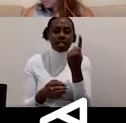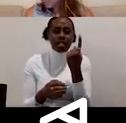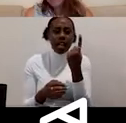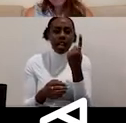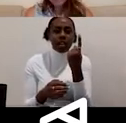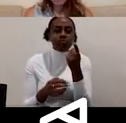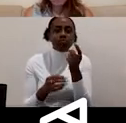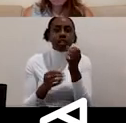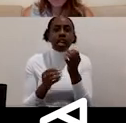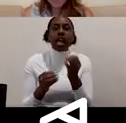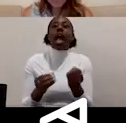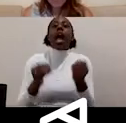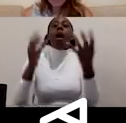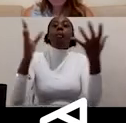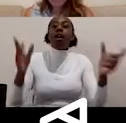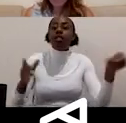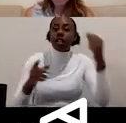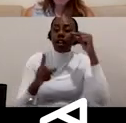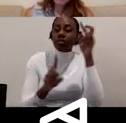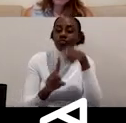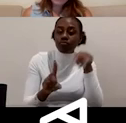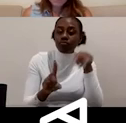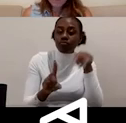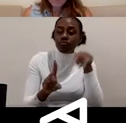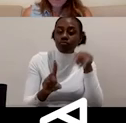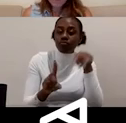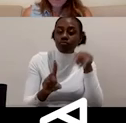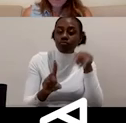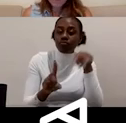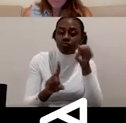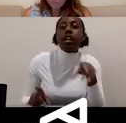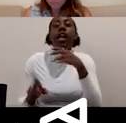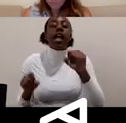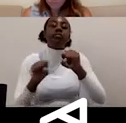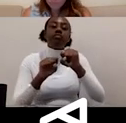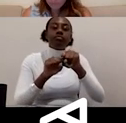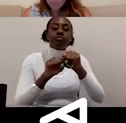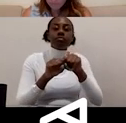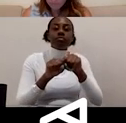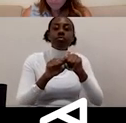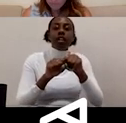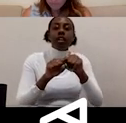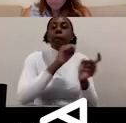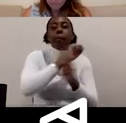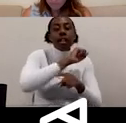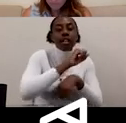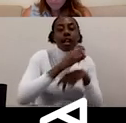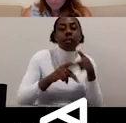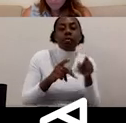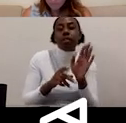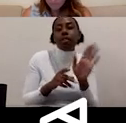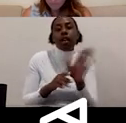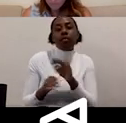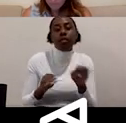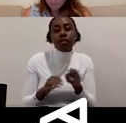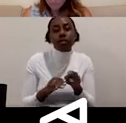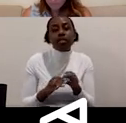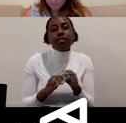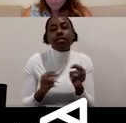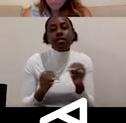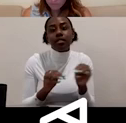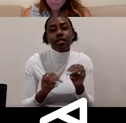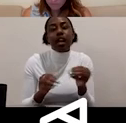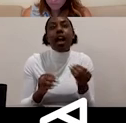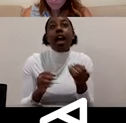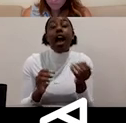and criminalization of our movements. Oops, sorry. And surprise, surprise, the FBI does not respond to our FOIA